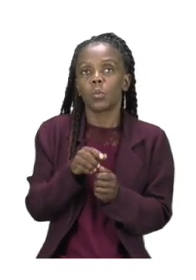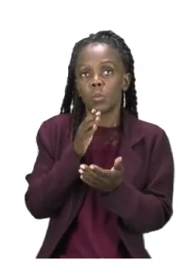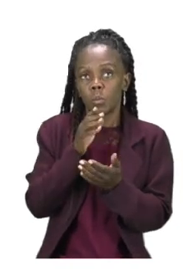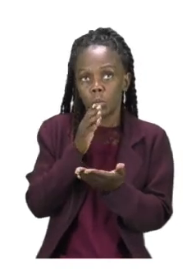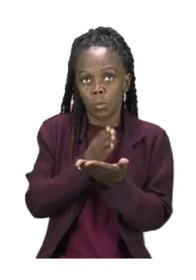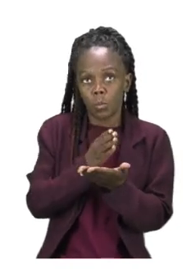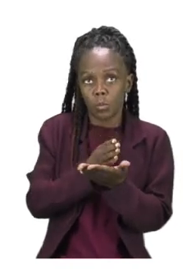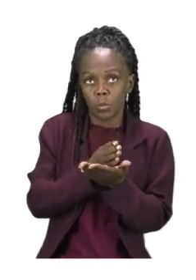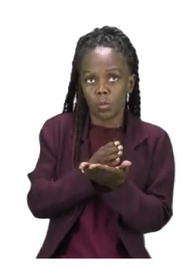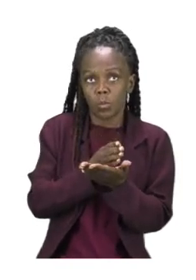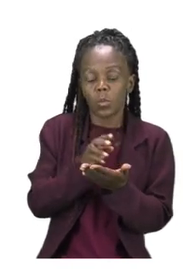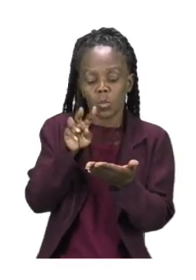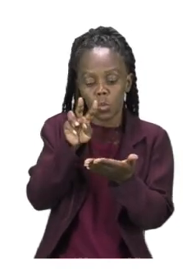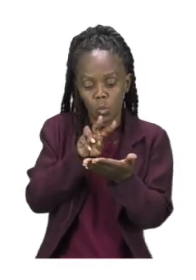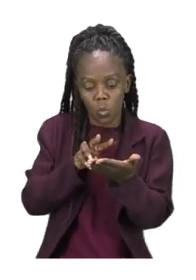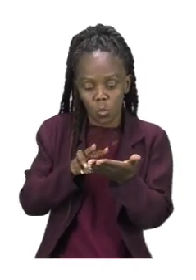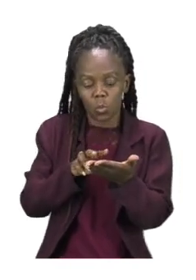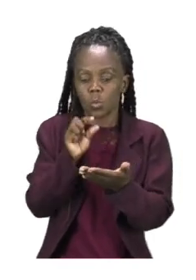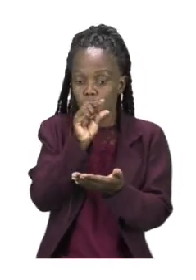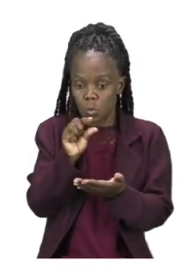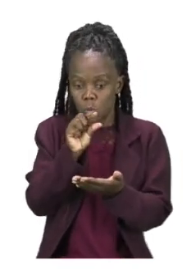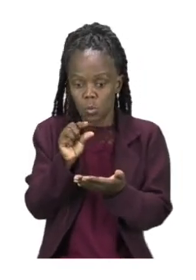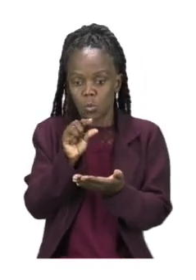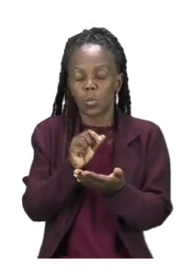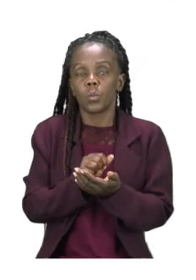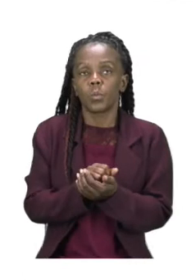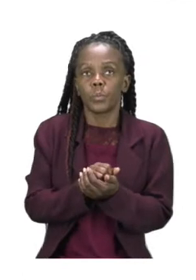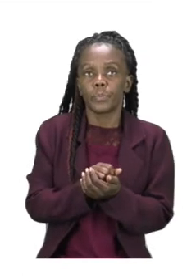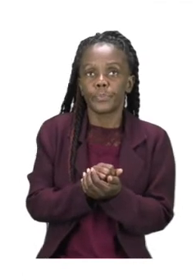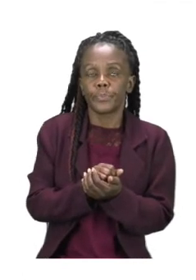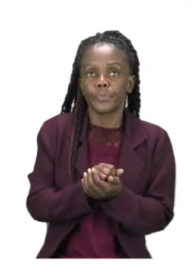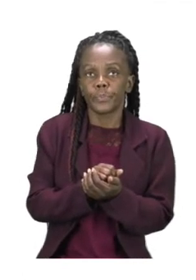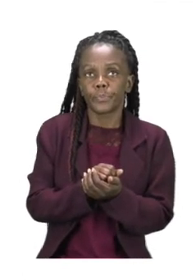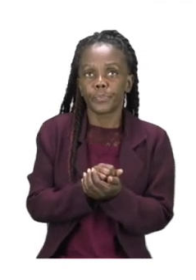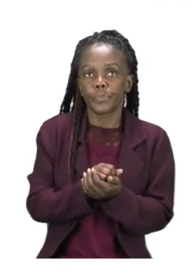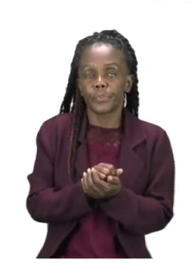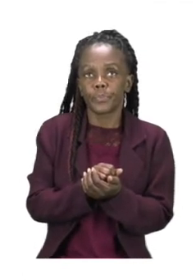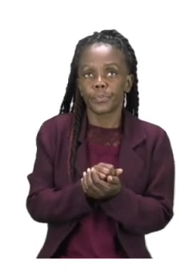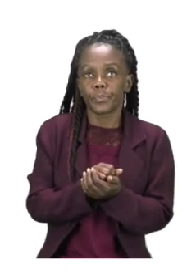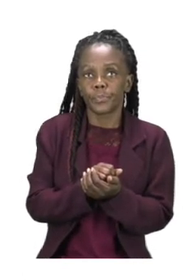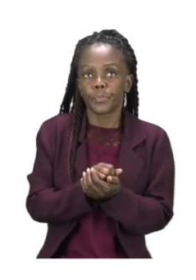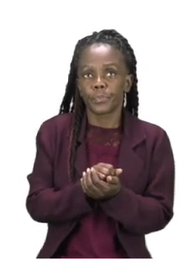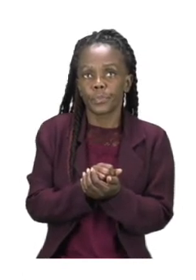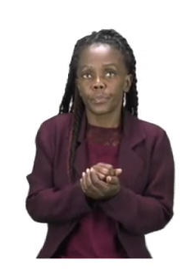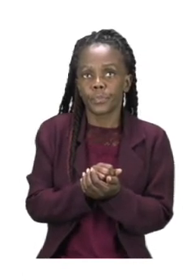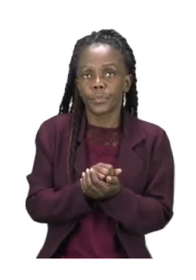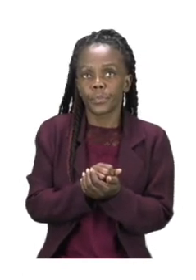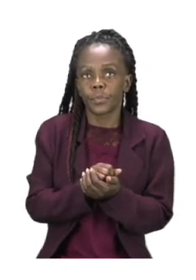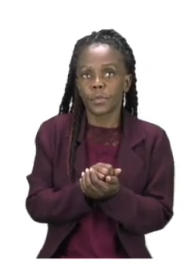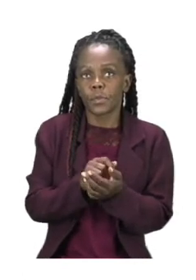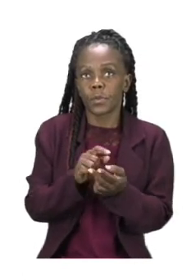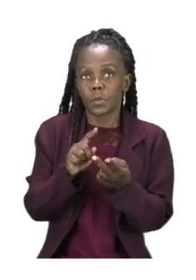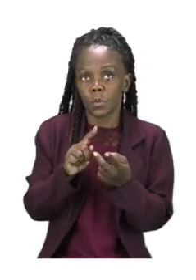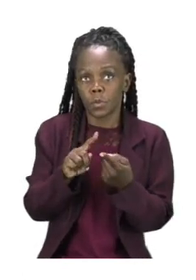the words as you go along. Now, the two words that you can see, blow and